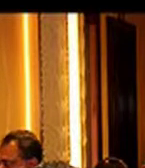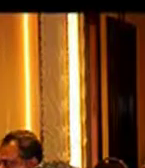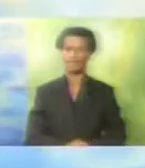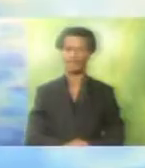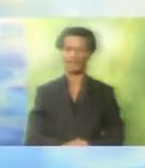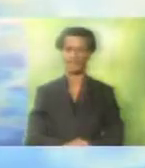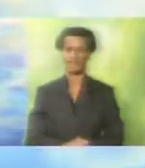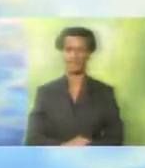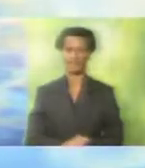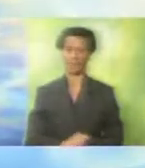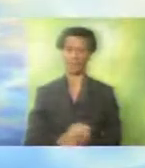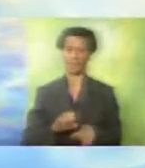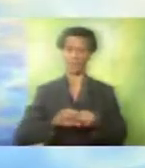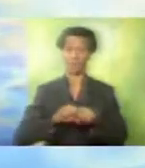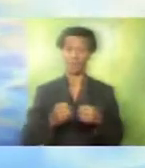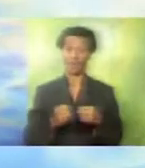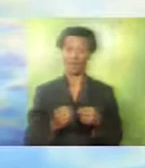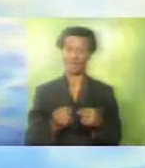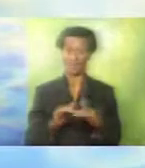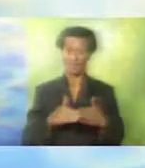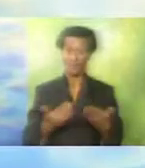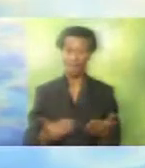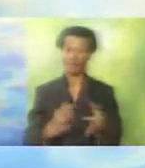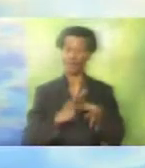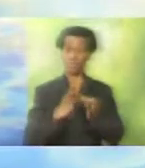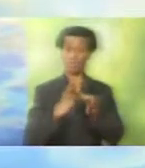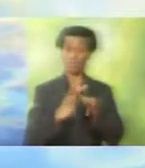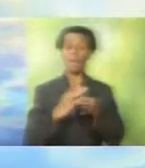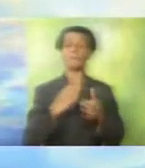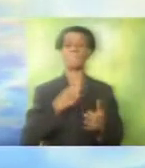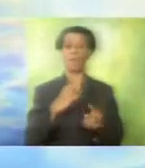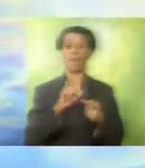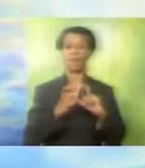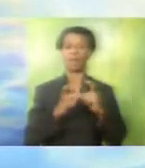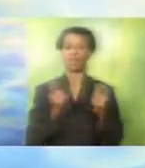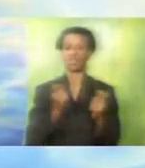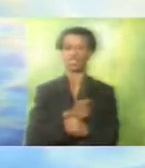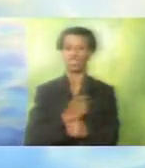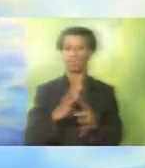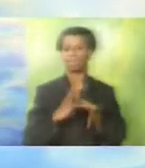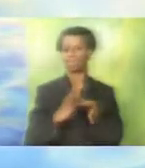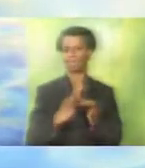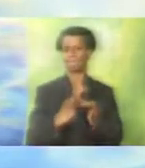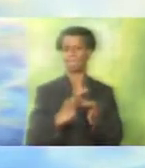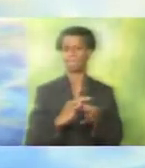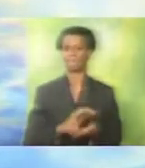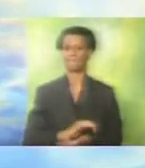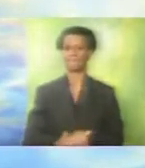later. We'll take a break now, but coming up, more on the climate change meet in Durban. Stay with us.